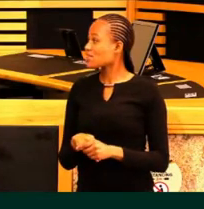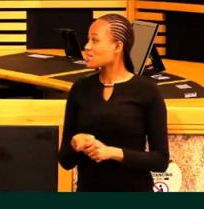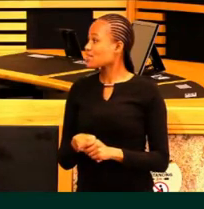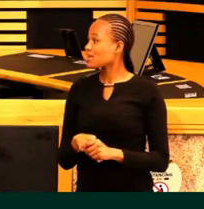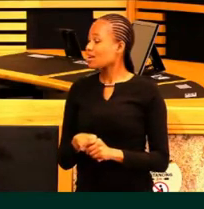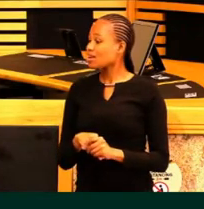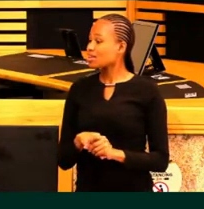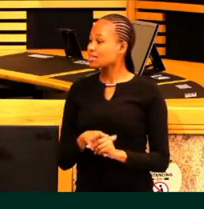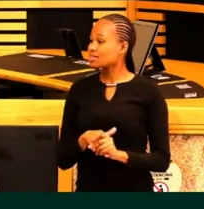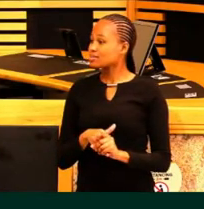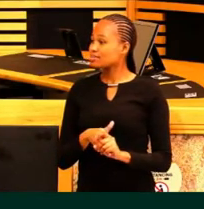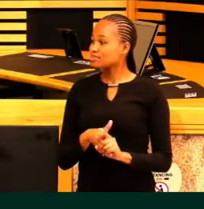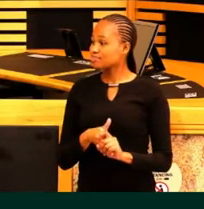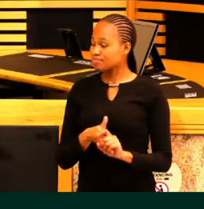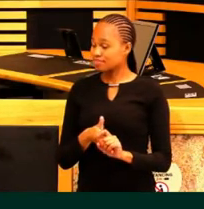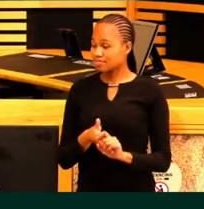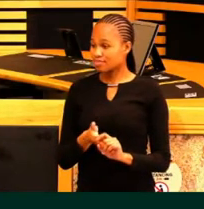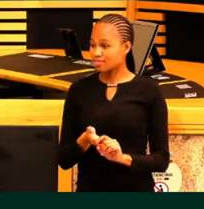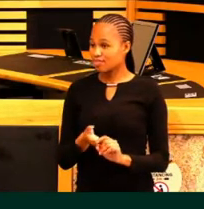um